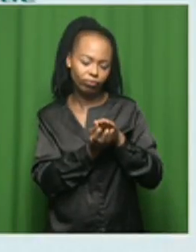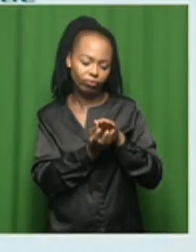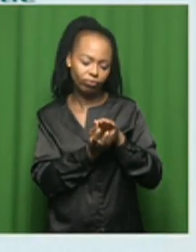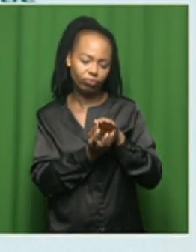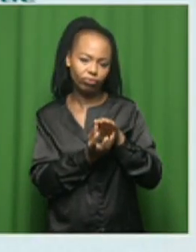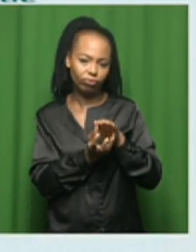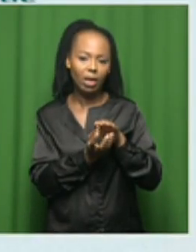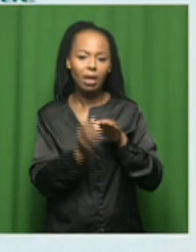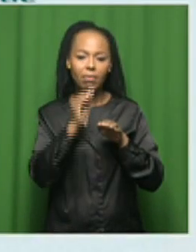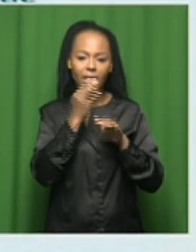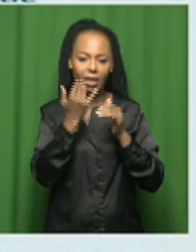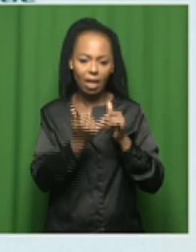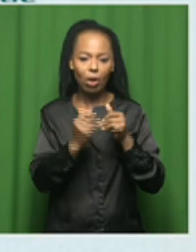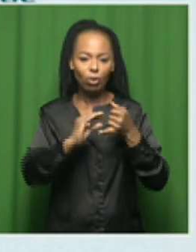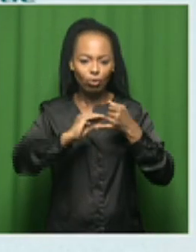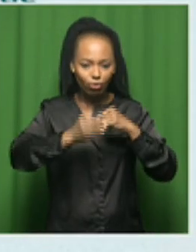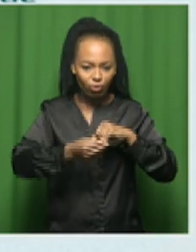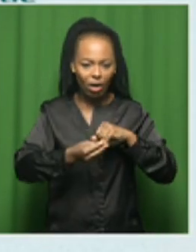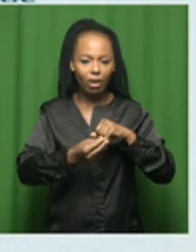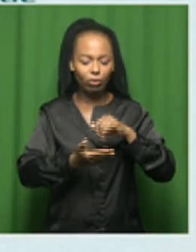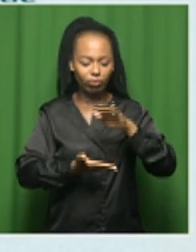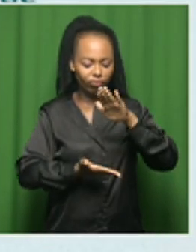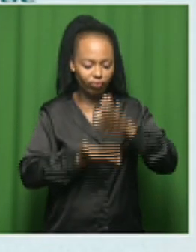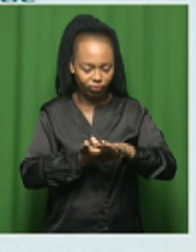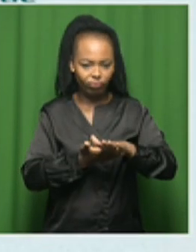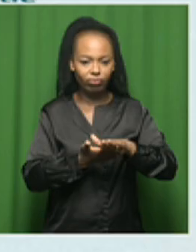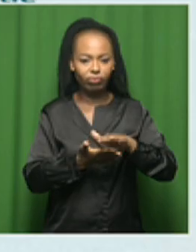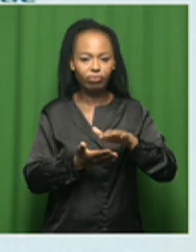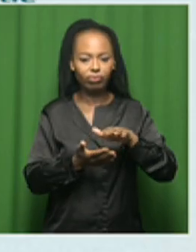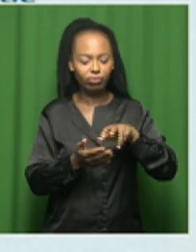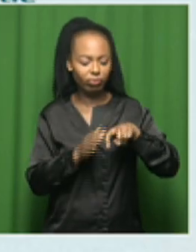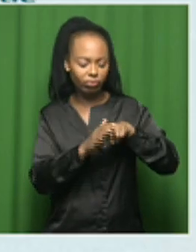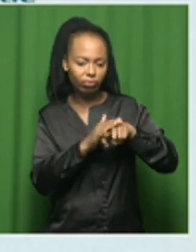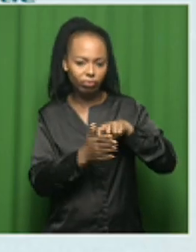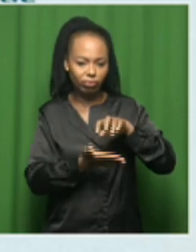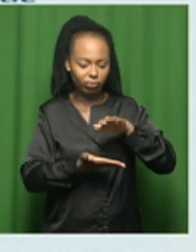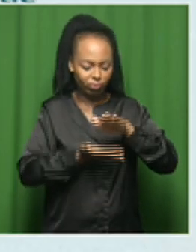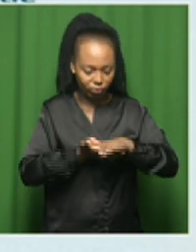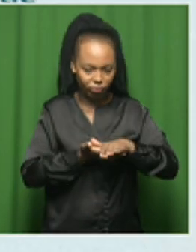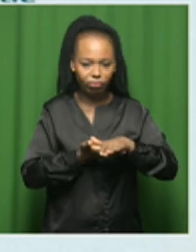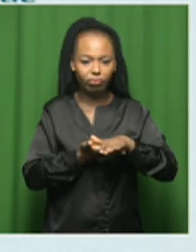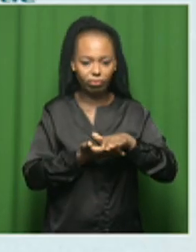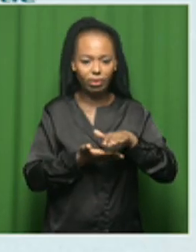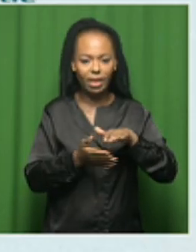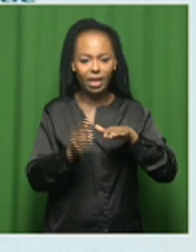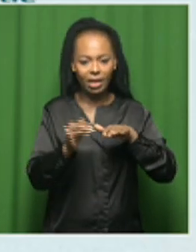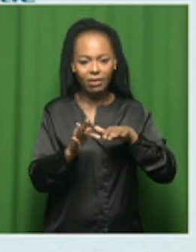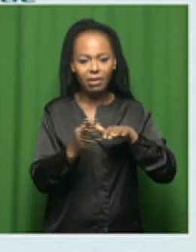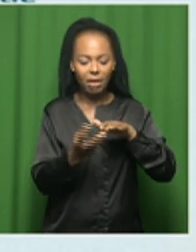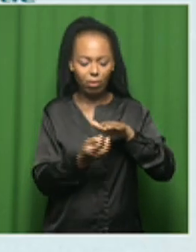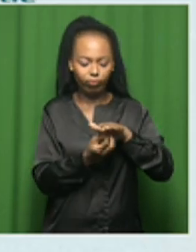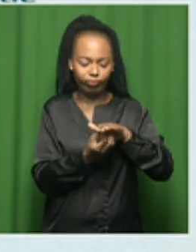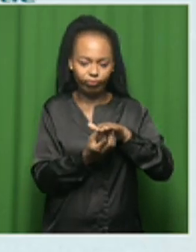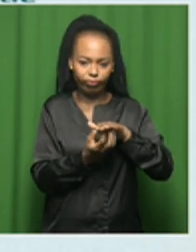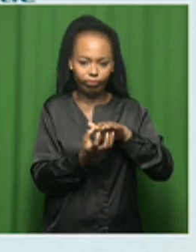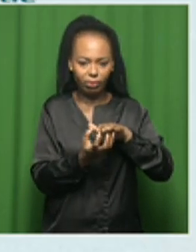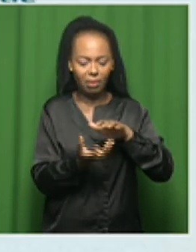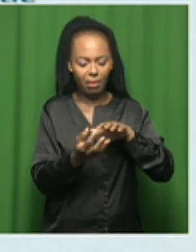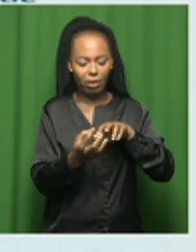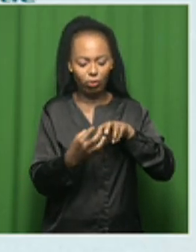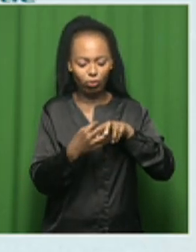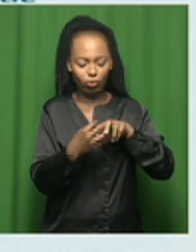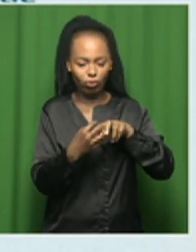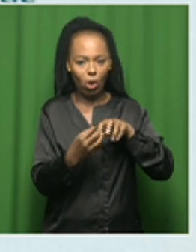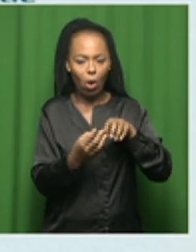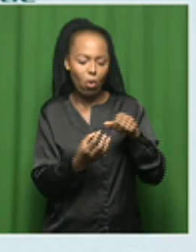as possible. So you can rest the joint. Especially if it's in your toes, you try to wear shoes that won't be so tight or